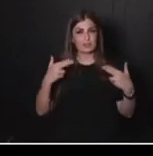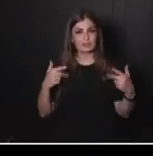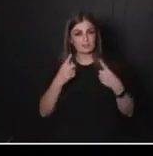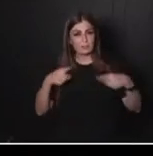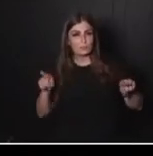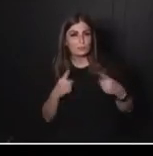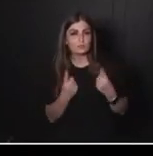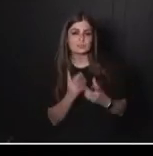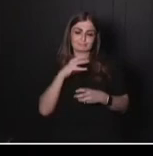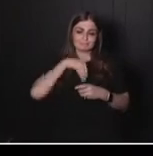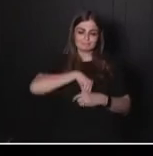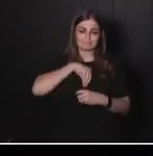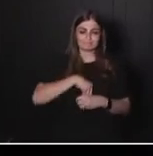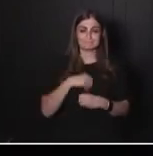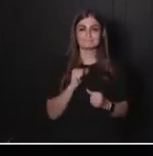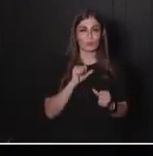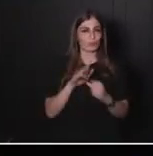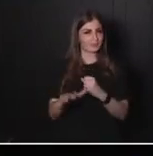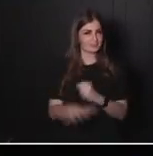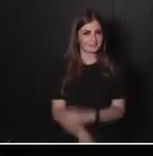their flesh and blood. All the best, guys.